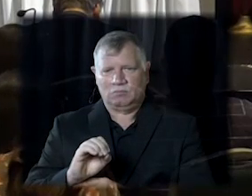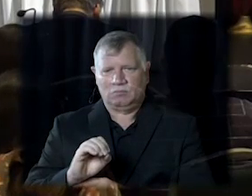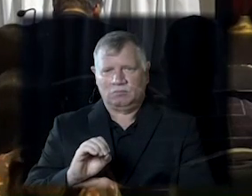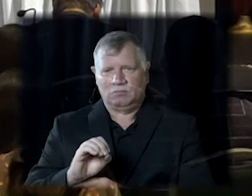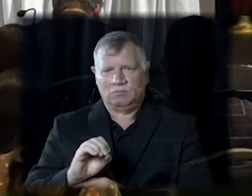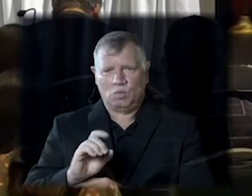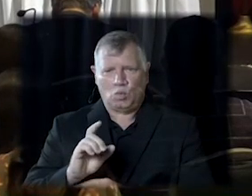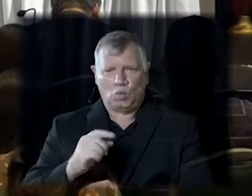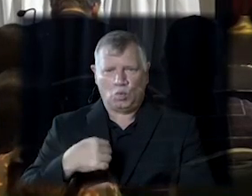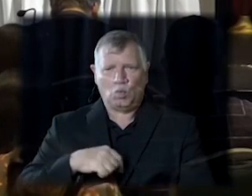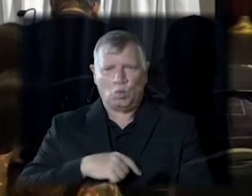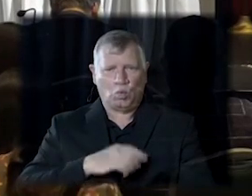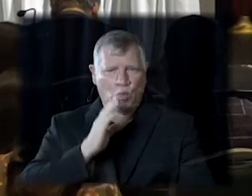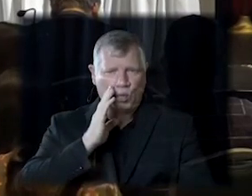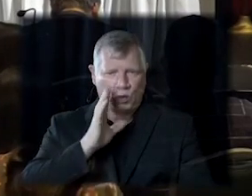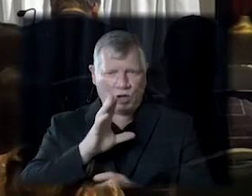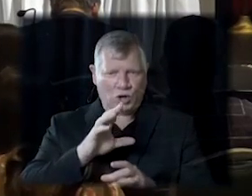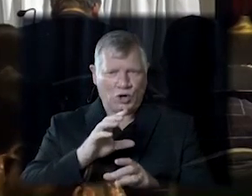agenda is...